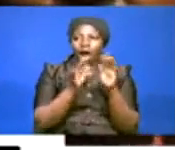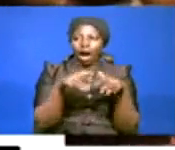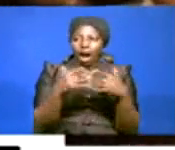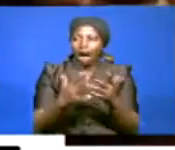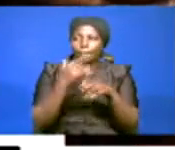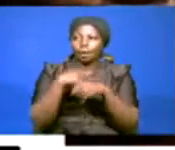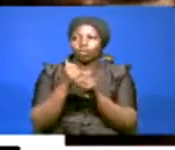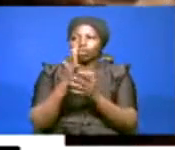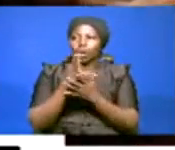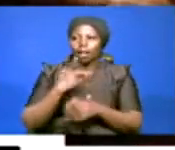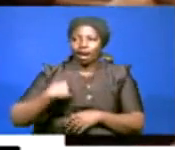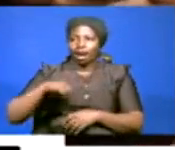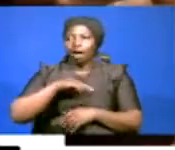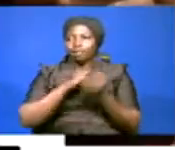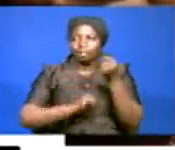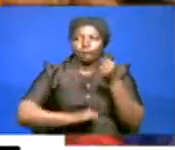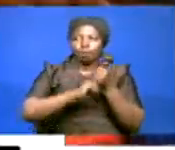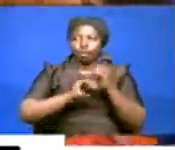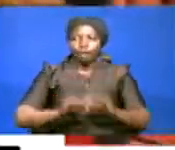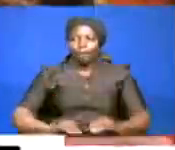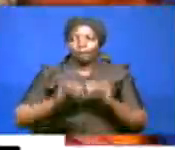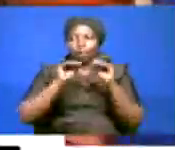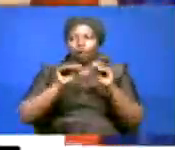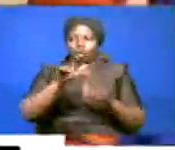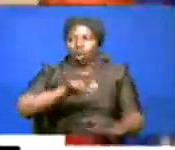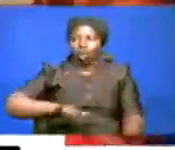ensuring that we support and promote our local tourism. For Legends Edition,